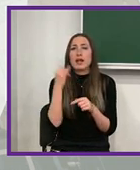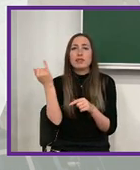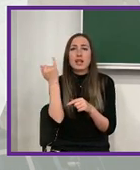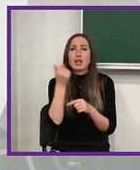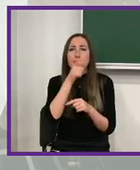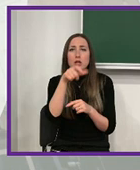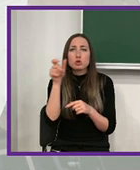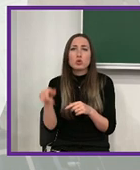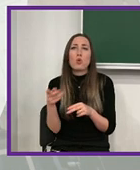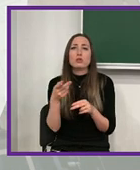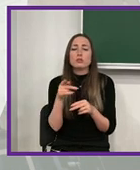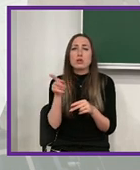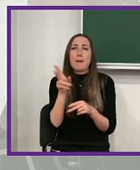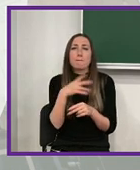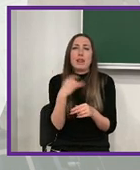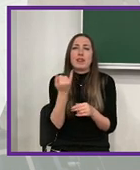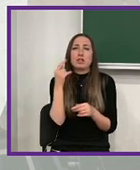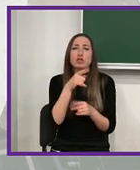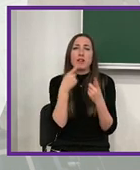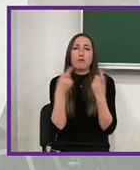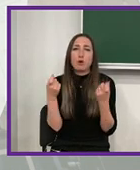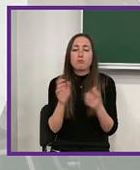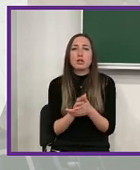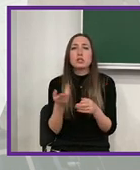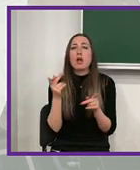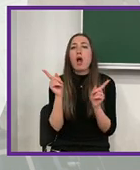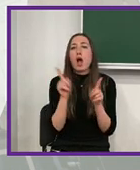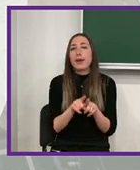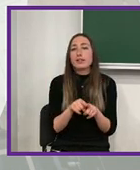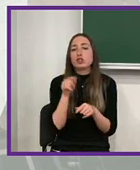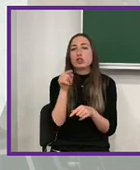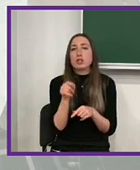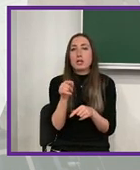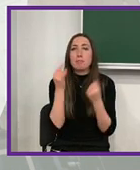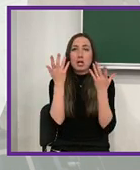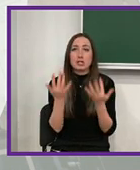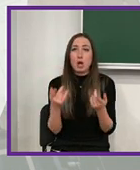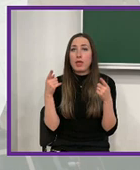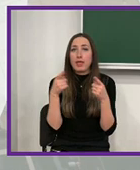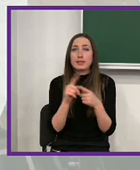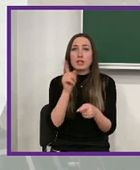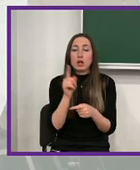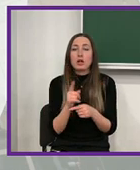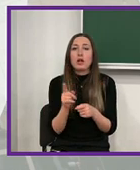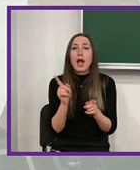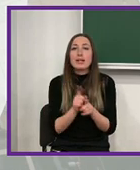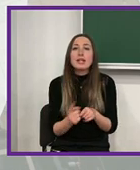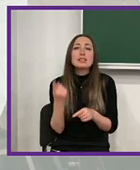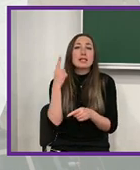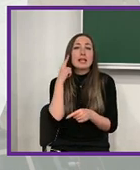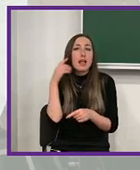interaction, of this engagement, is for the company to hear, but also understand and respond to those rights, interests,